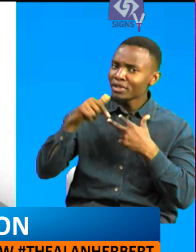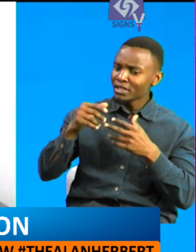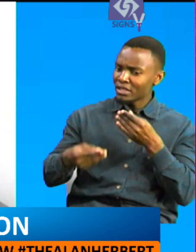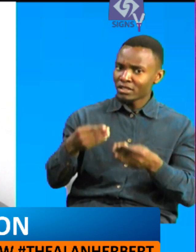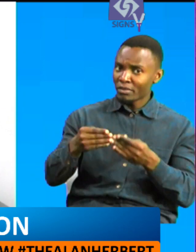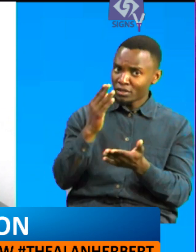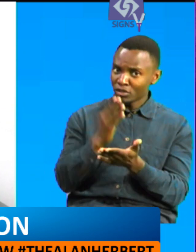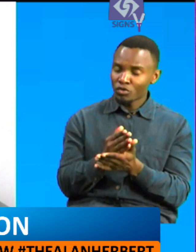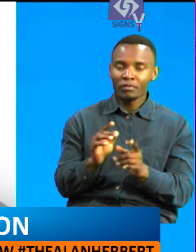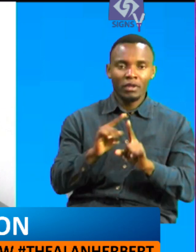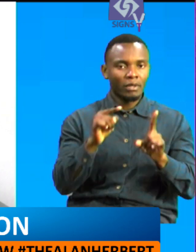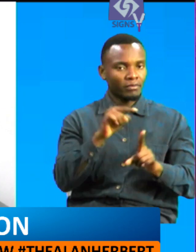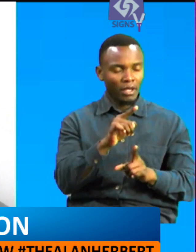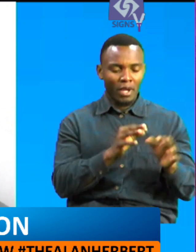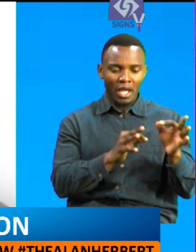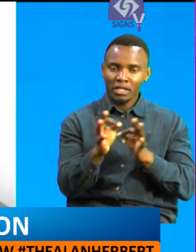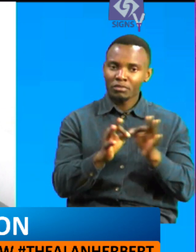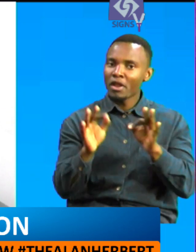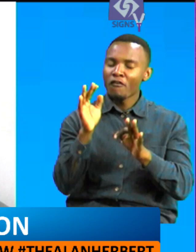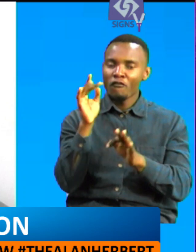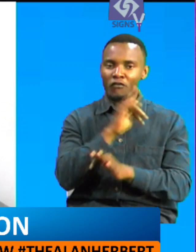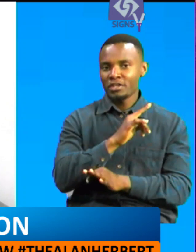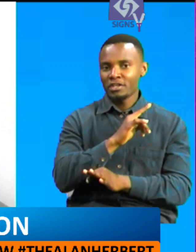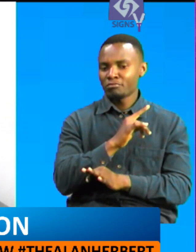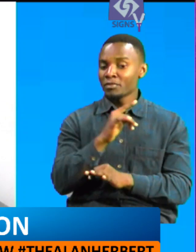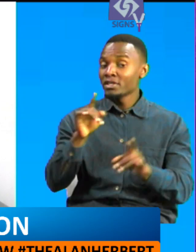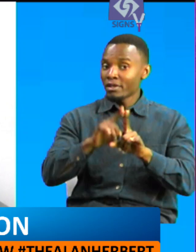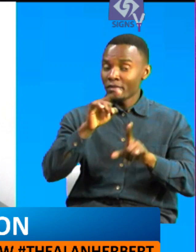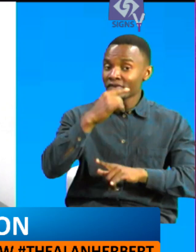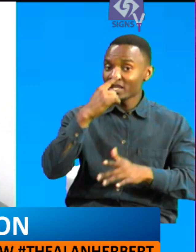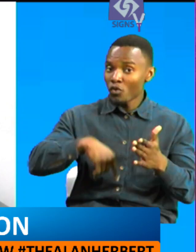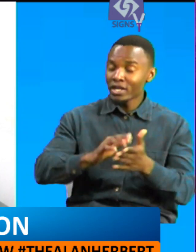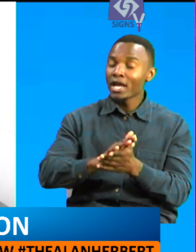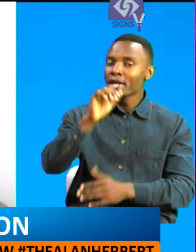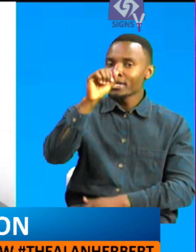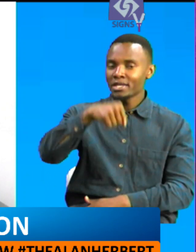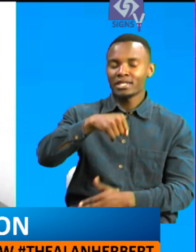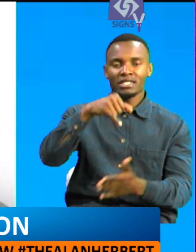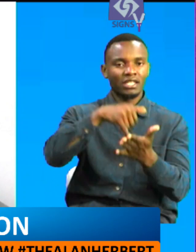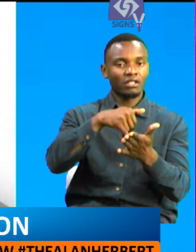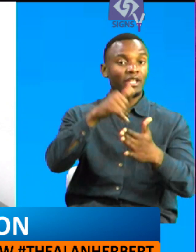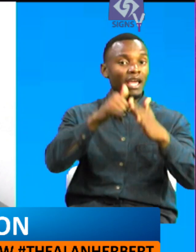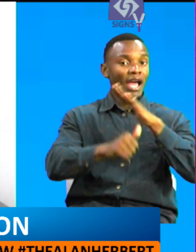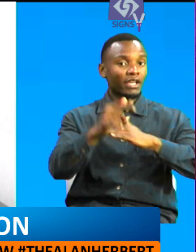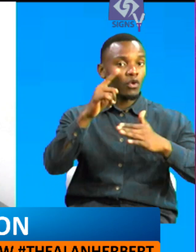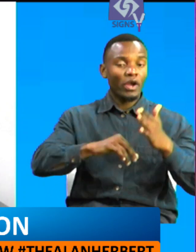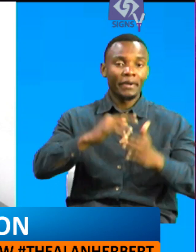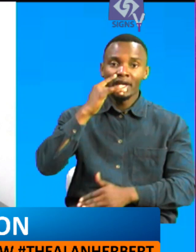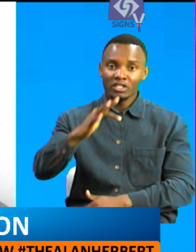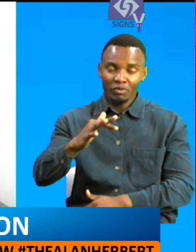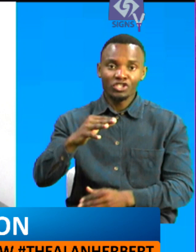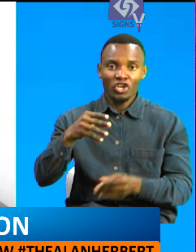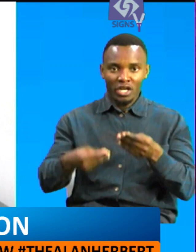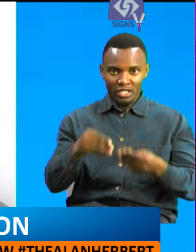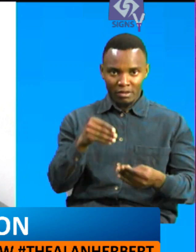but Sandy here has been able to demystify and say that yes, it does fall under speech disabilities, and he has taken